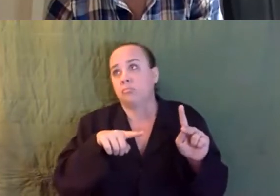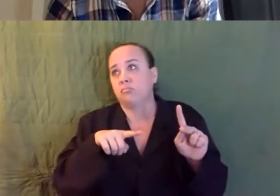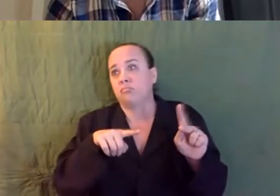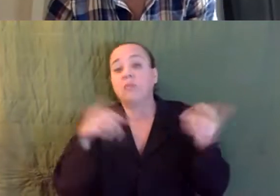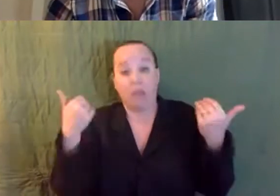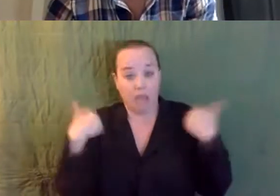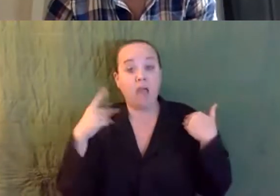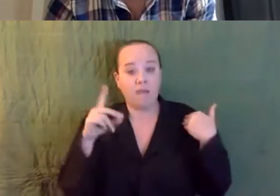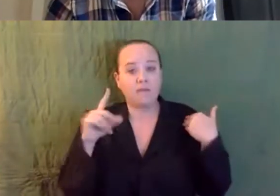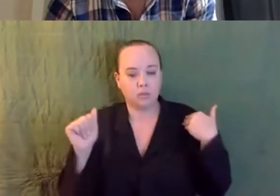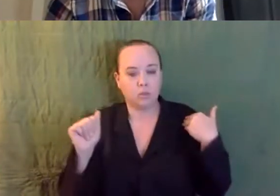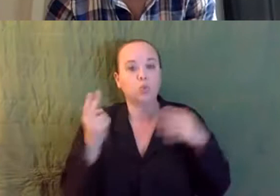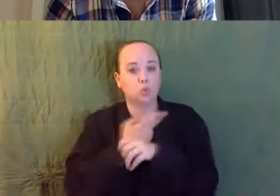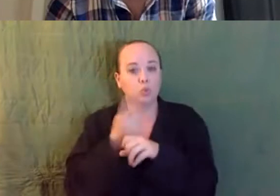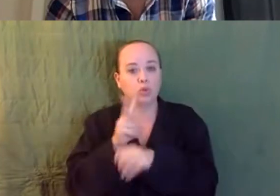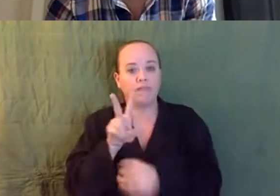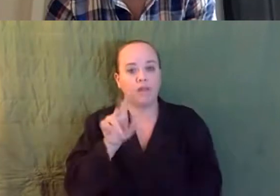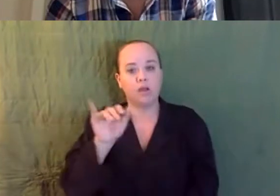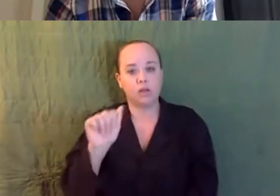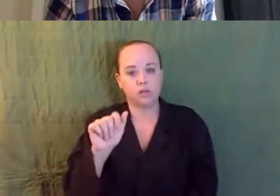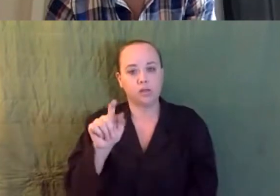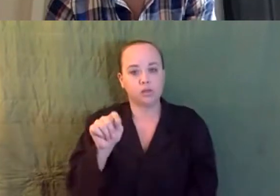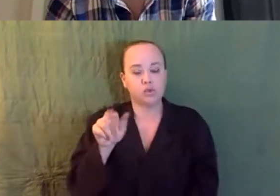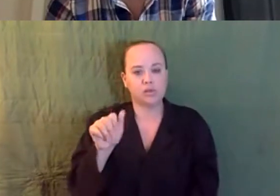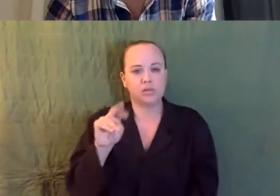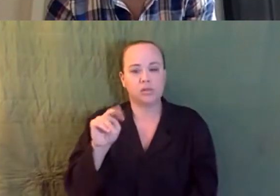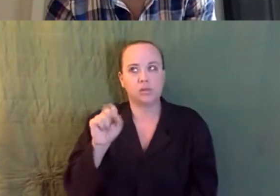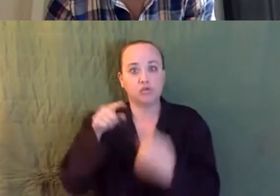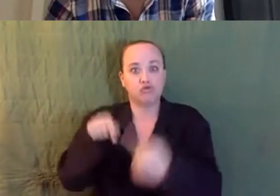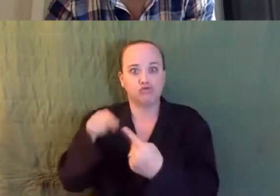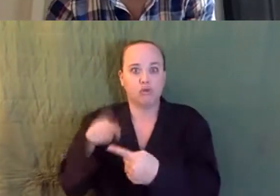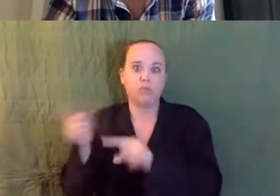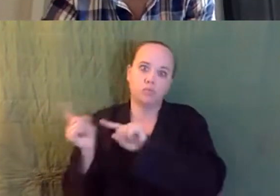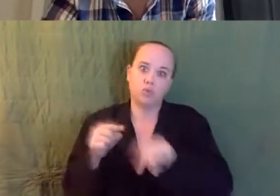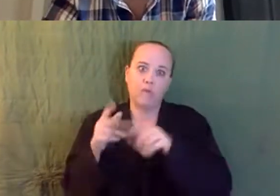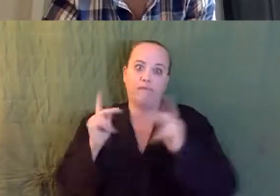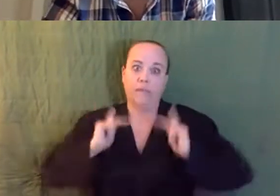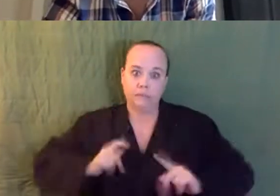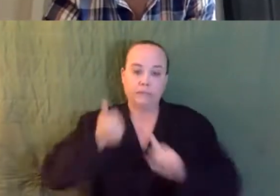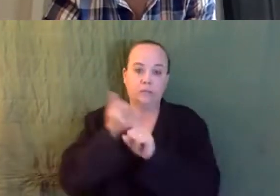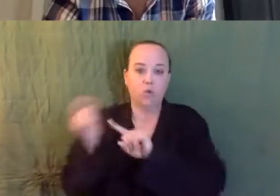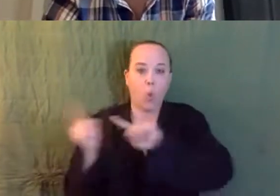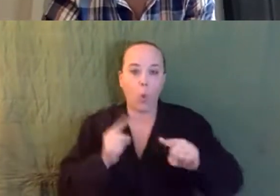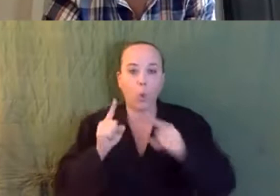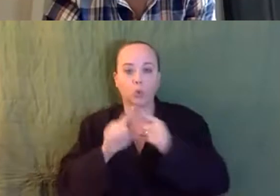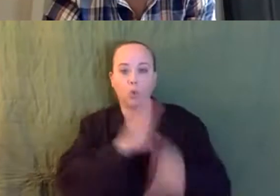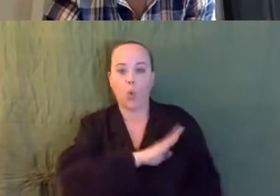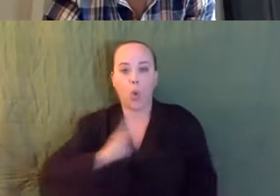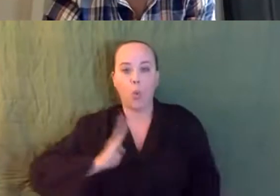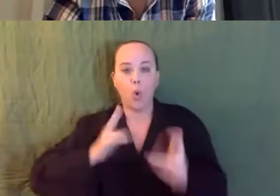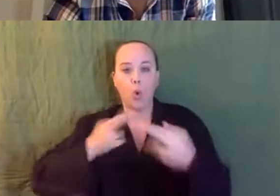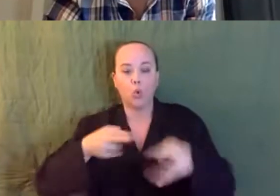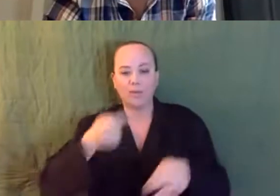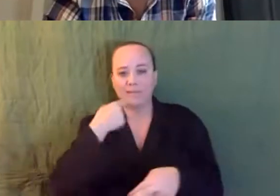had a disability and used VIA Trans and made the trouble and the effort to come physically down to the boardroom and say how